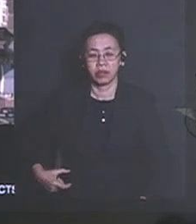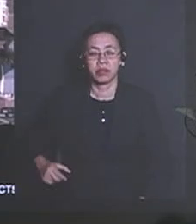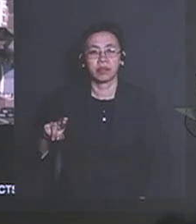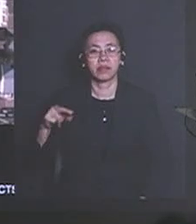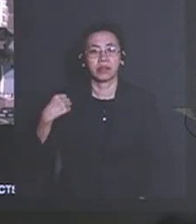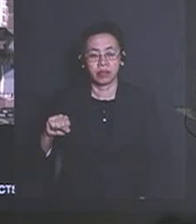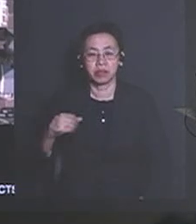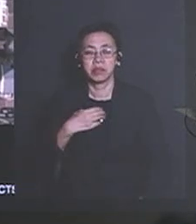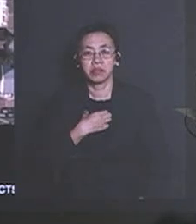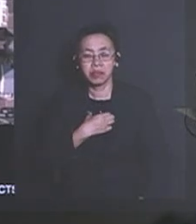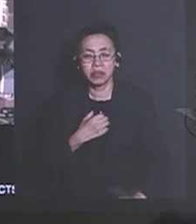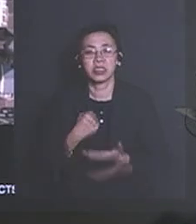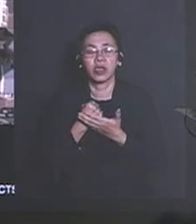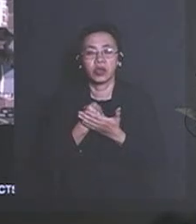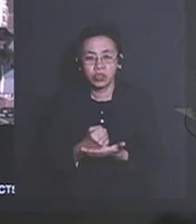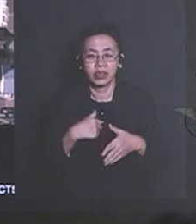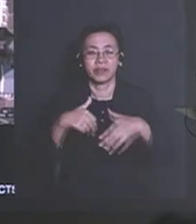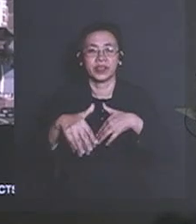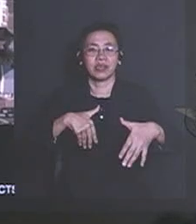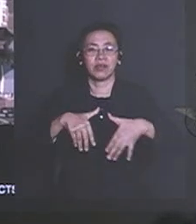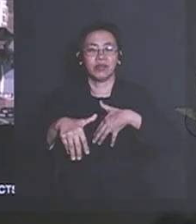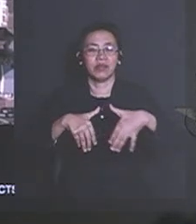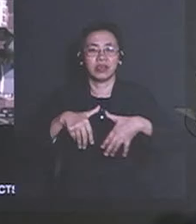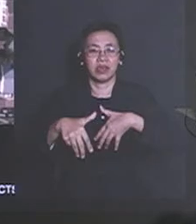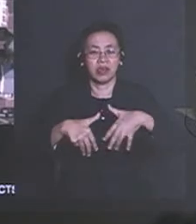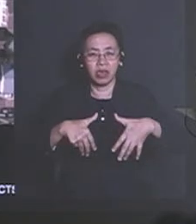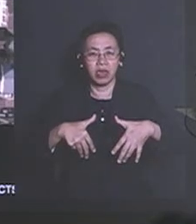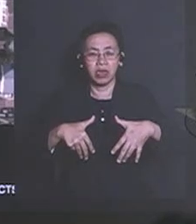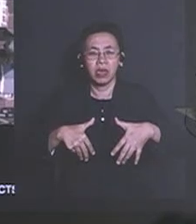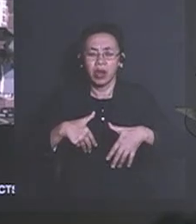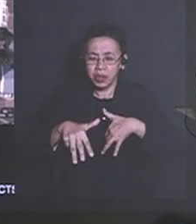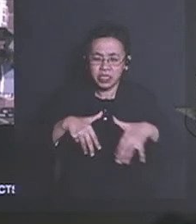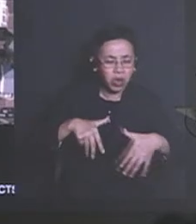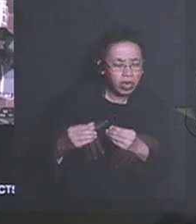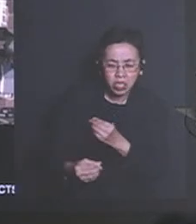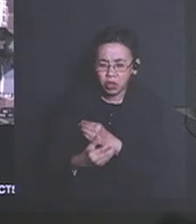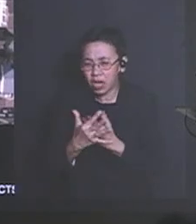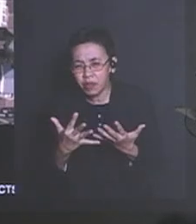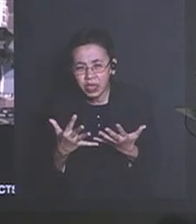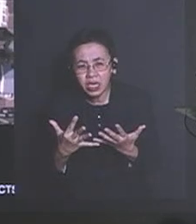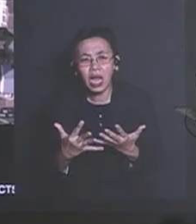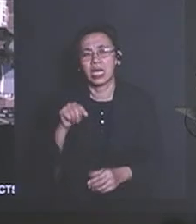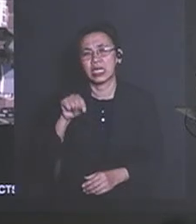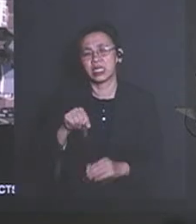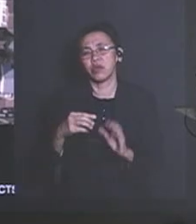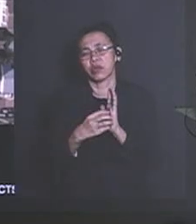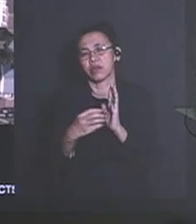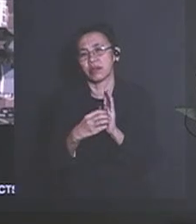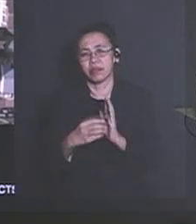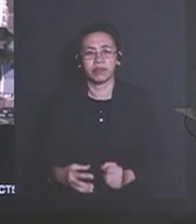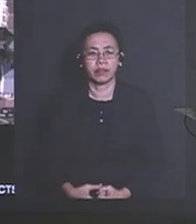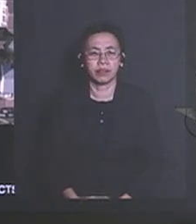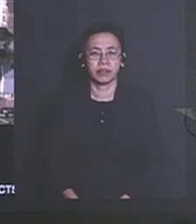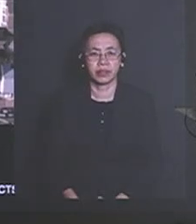Thailand. And the program is not to fully develop the land by forcing people to leave their house. On the other hand, people can